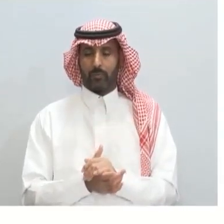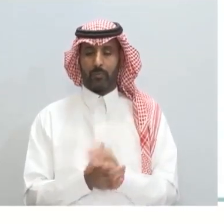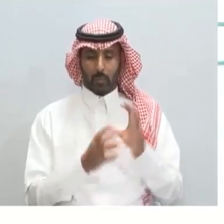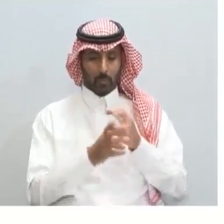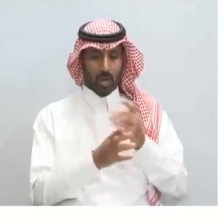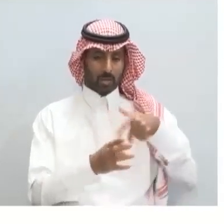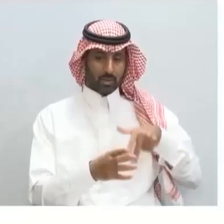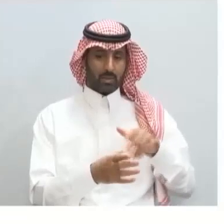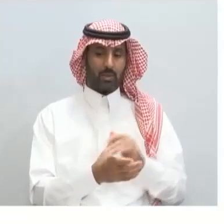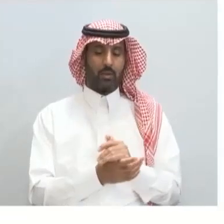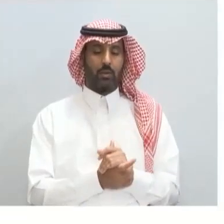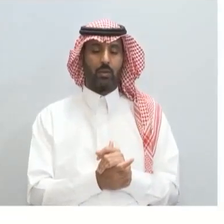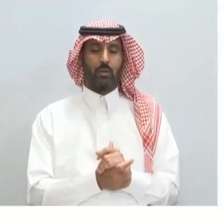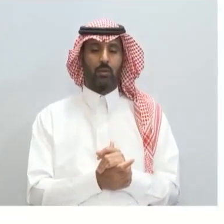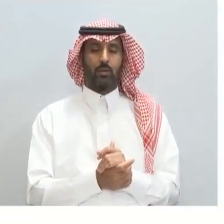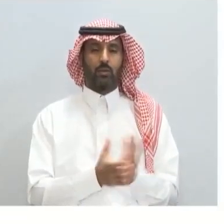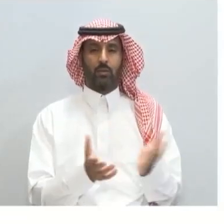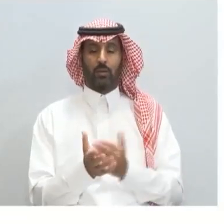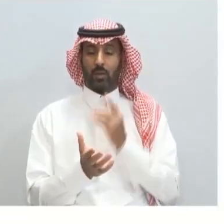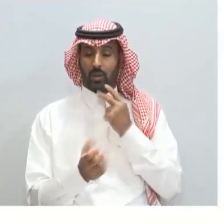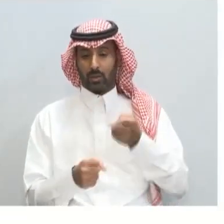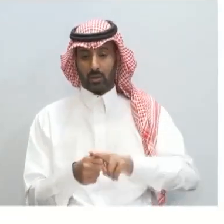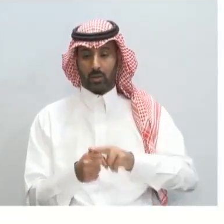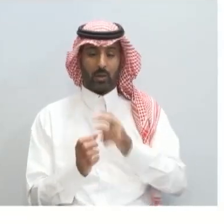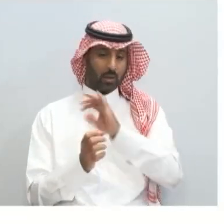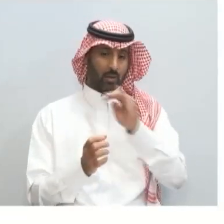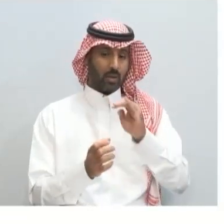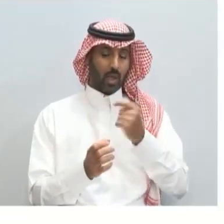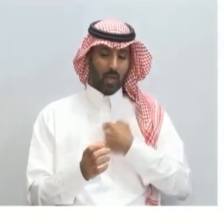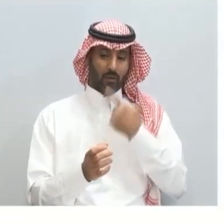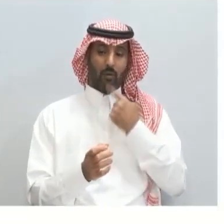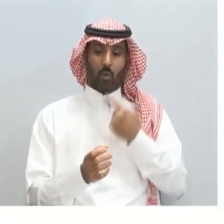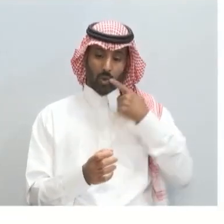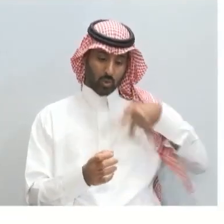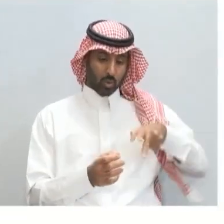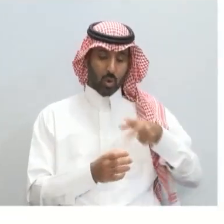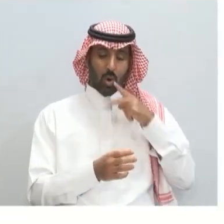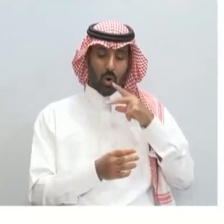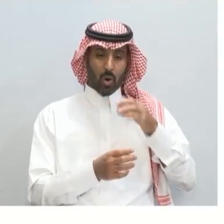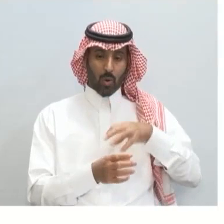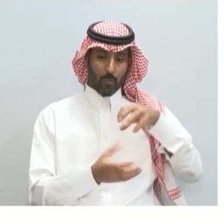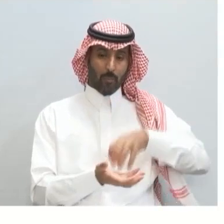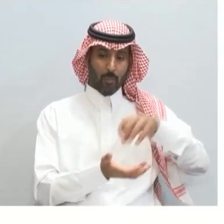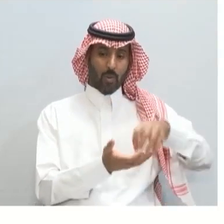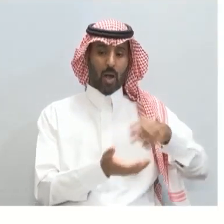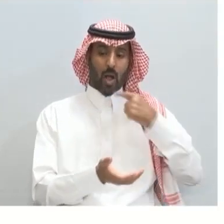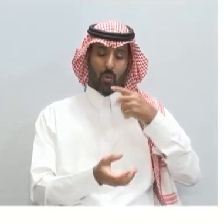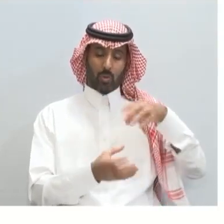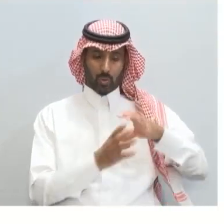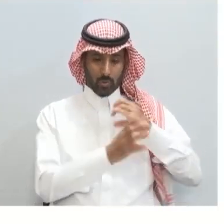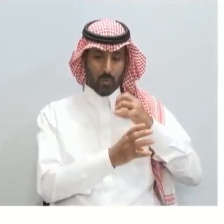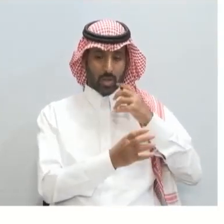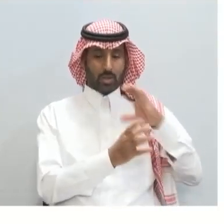the uh bus this is again the sentence if I wanted to go downtown I would